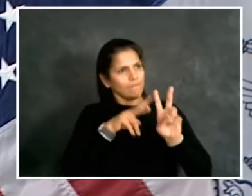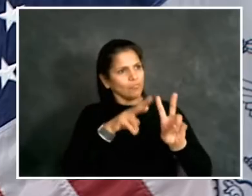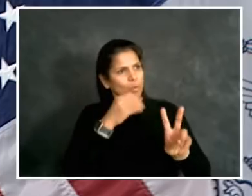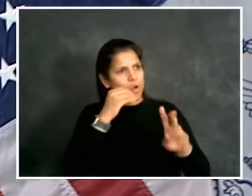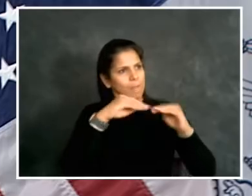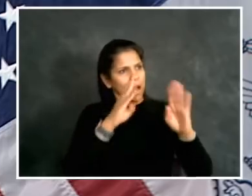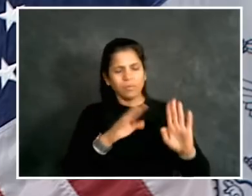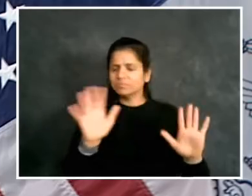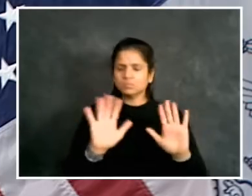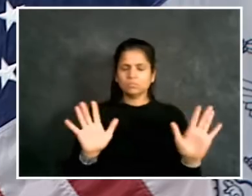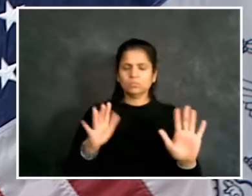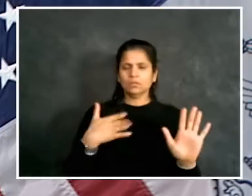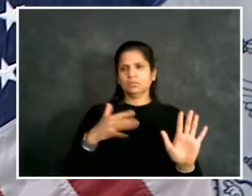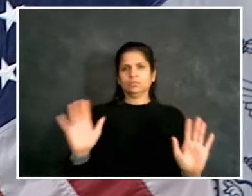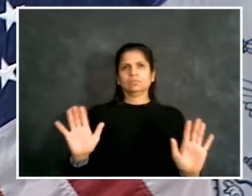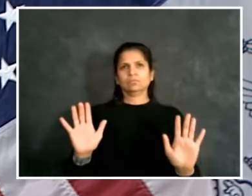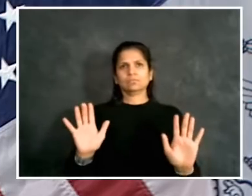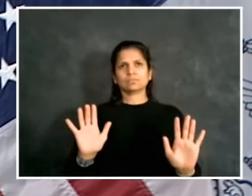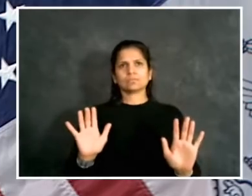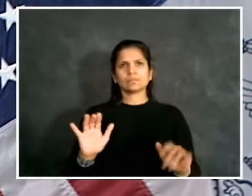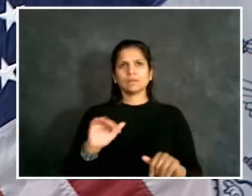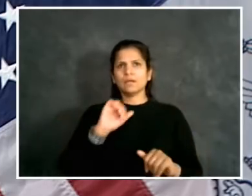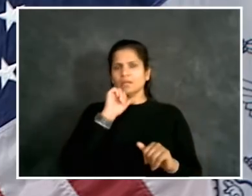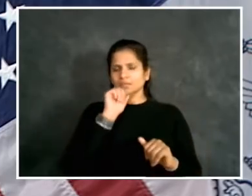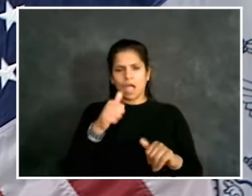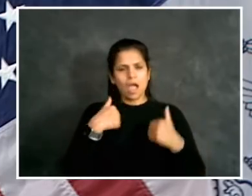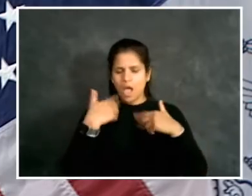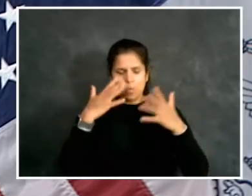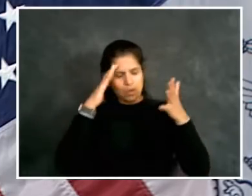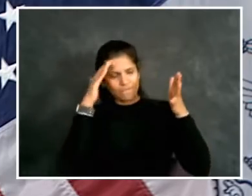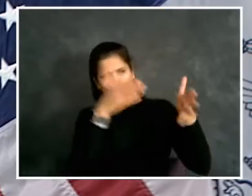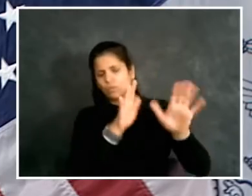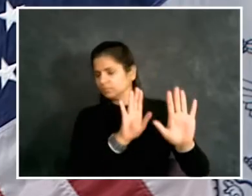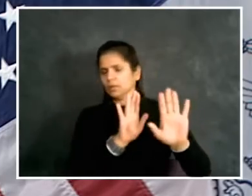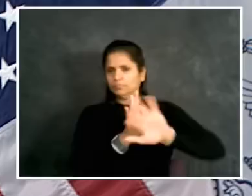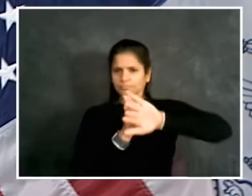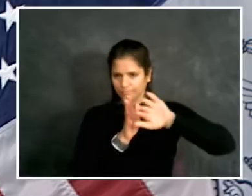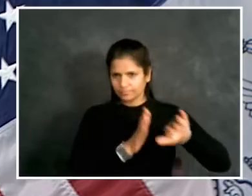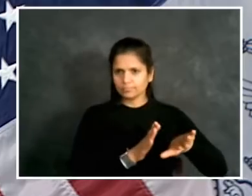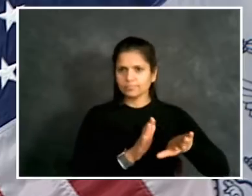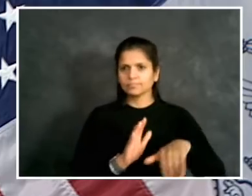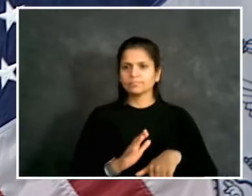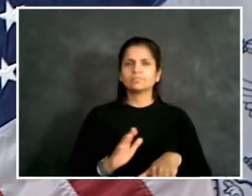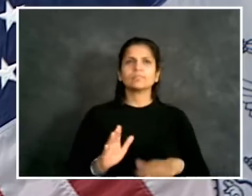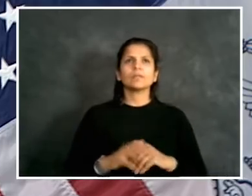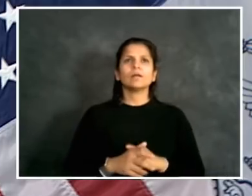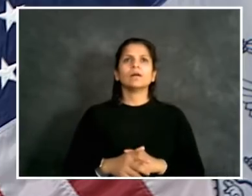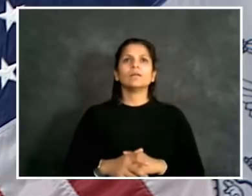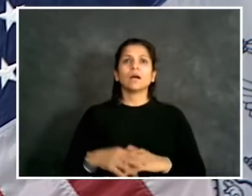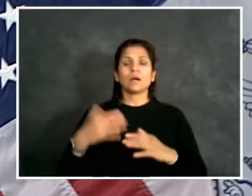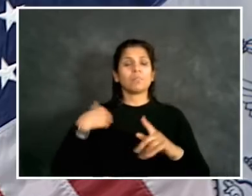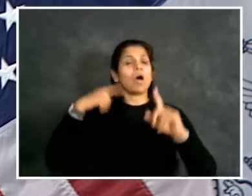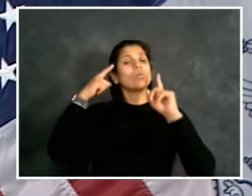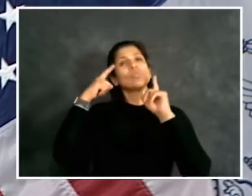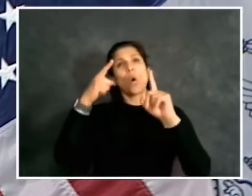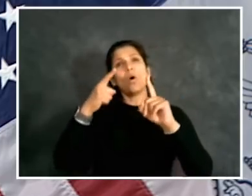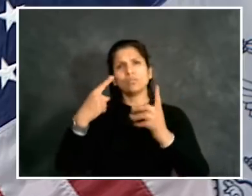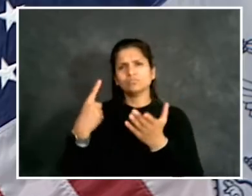perfectly legitimate question, but I'm sorry. We are here to talk about addressing this disease and moving the city